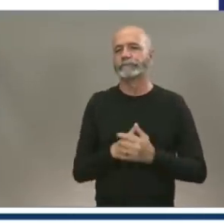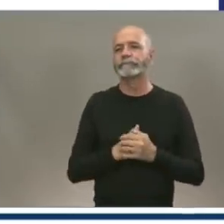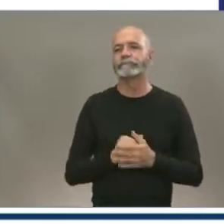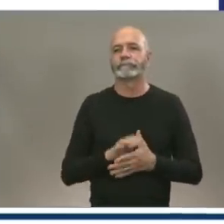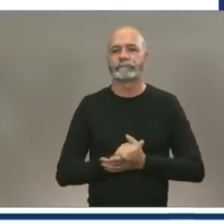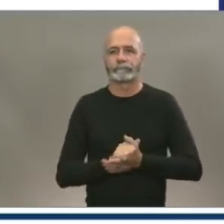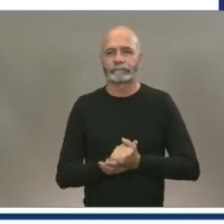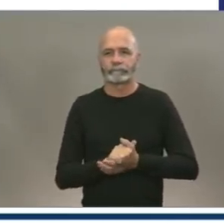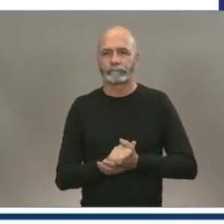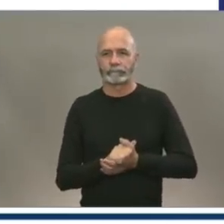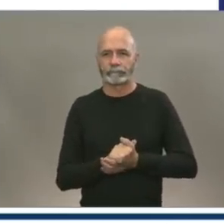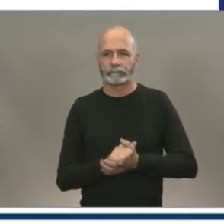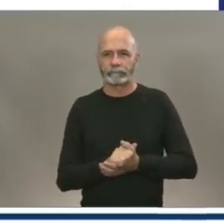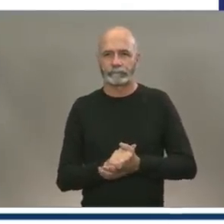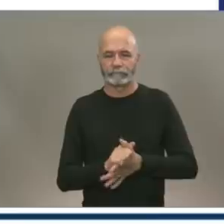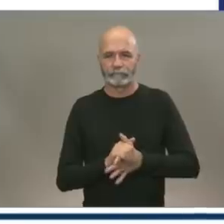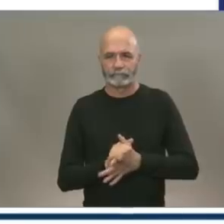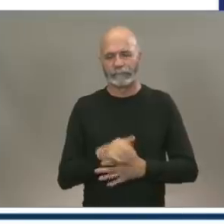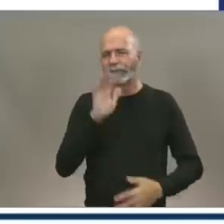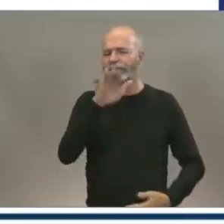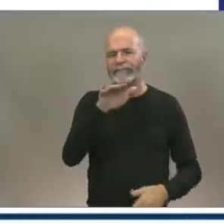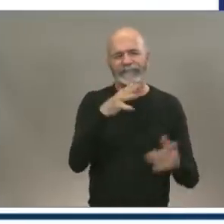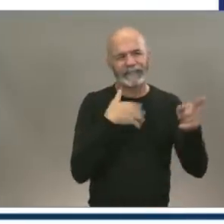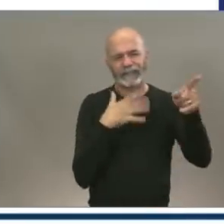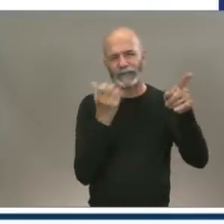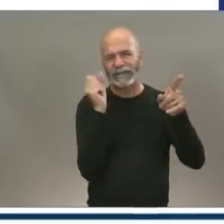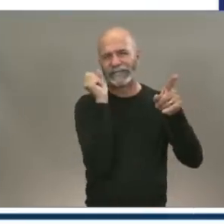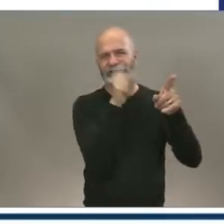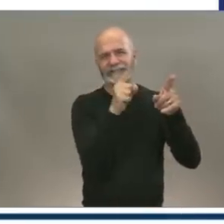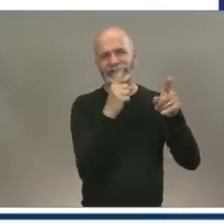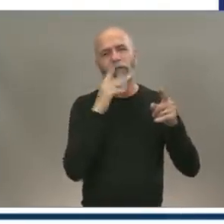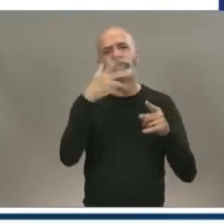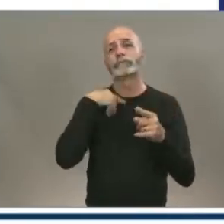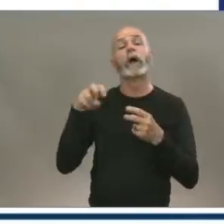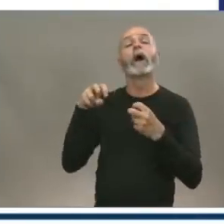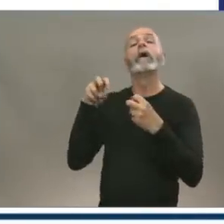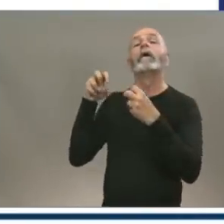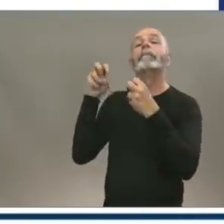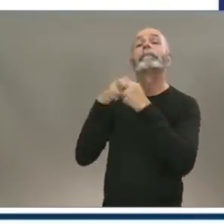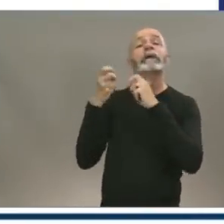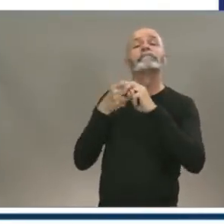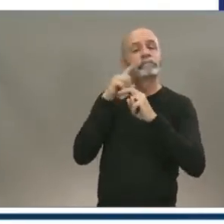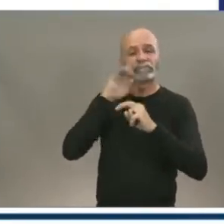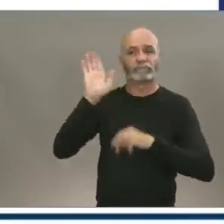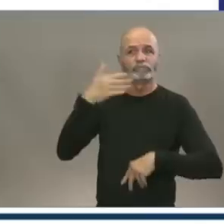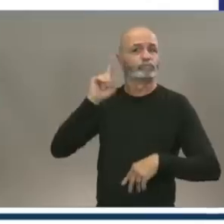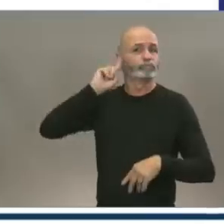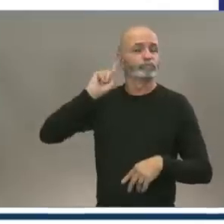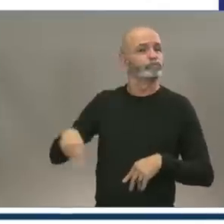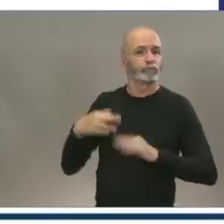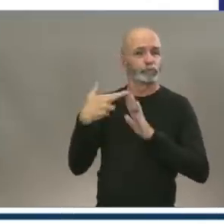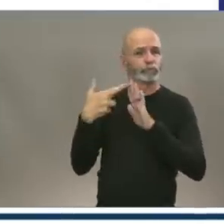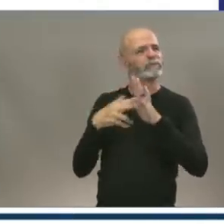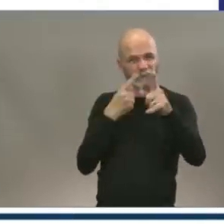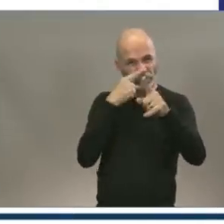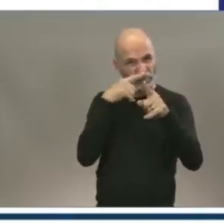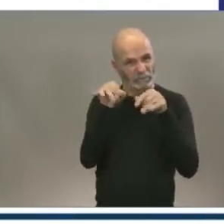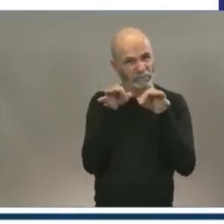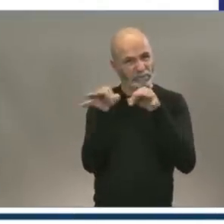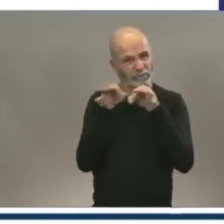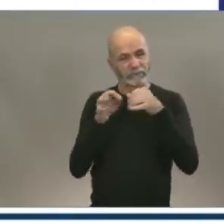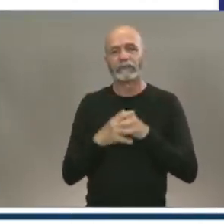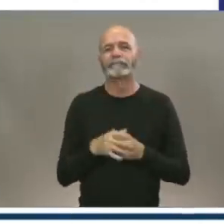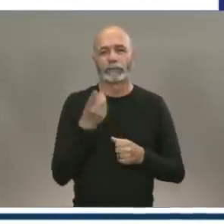you be specific about what you see to be the enforcement issue? Well, the faith-based gathering was a couple weeks